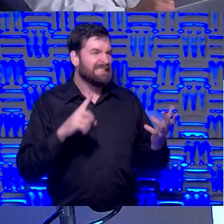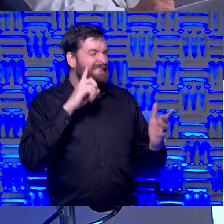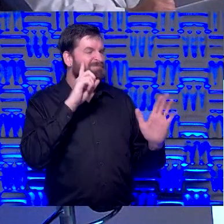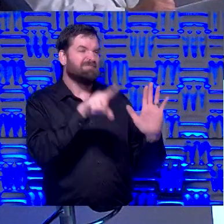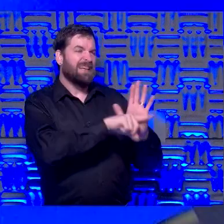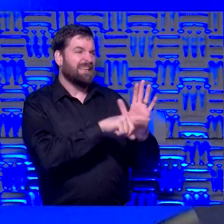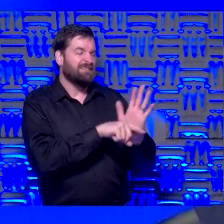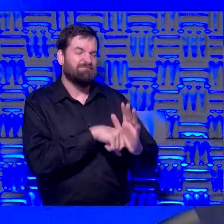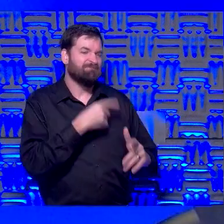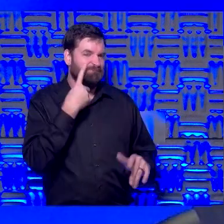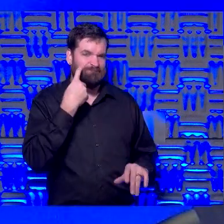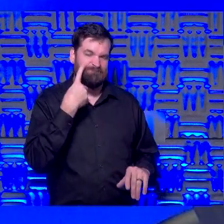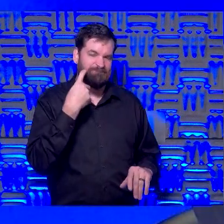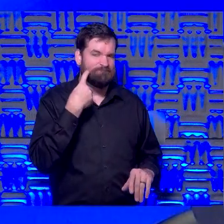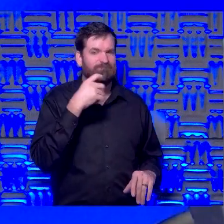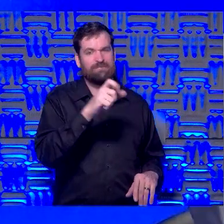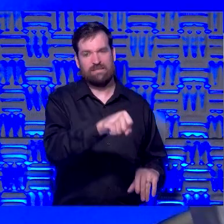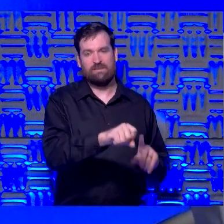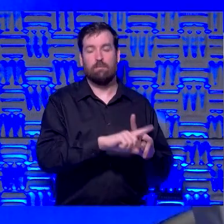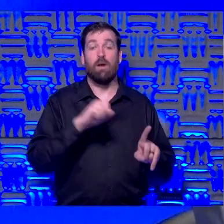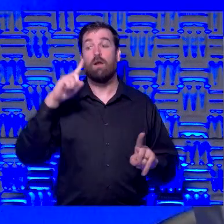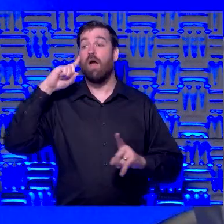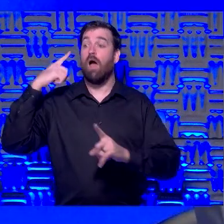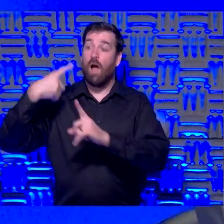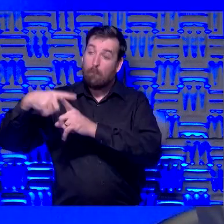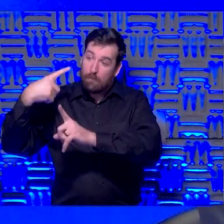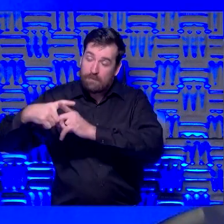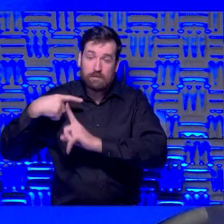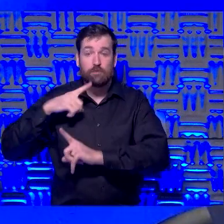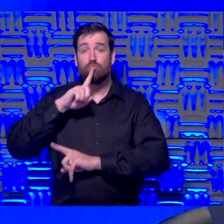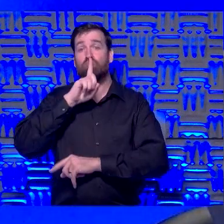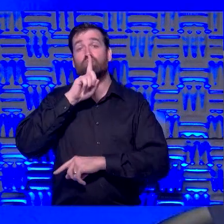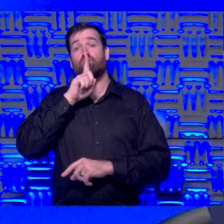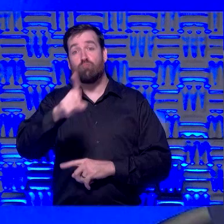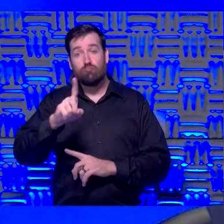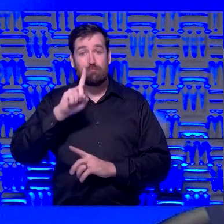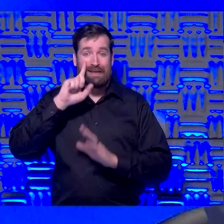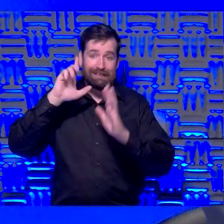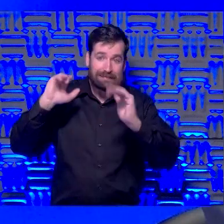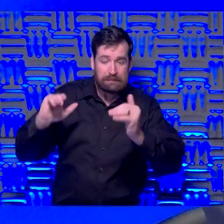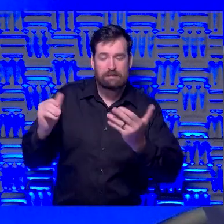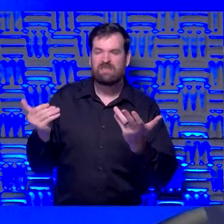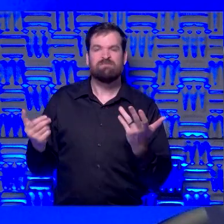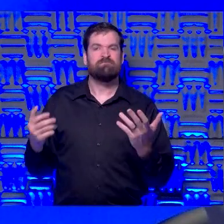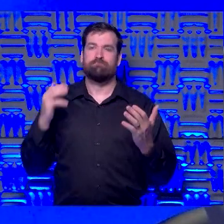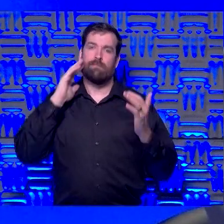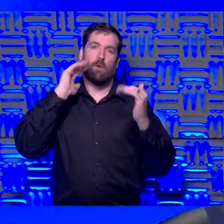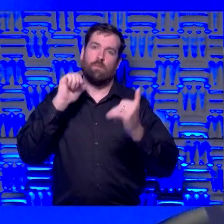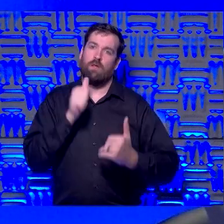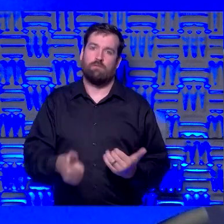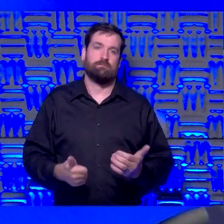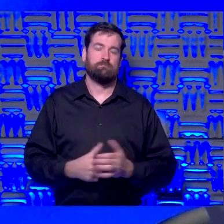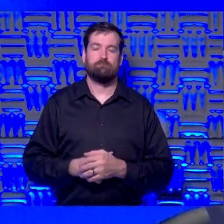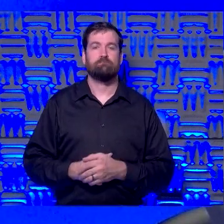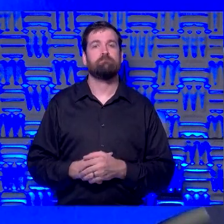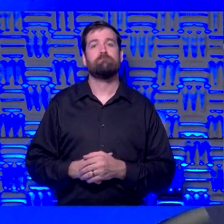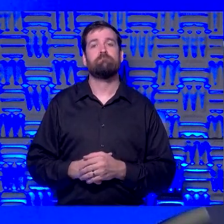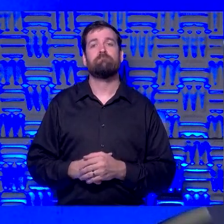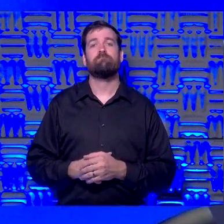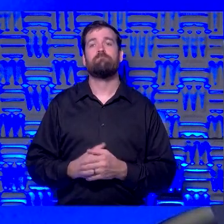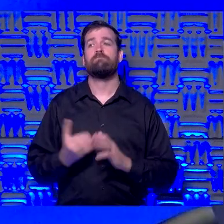Pessimistically, I would think yes, but optimistically and more realistically, I would say I hope not. I think, again, we've only